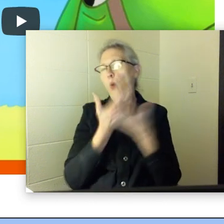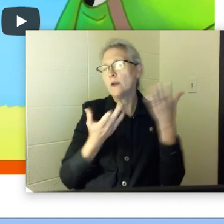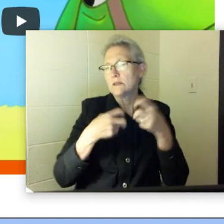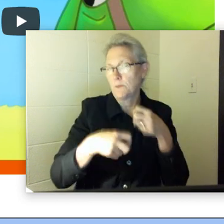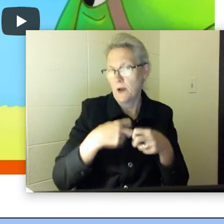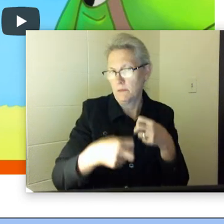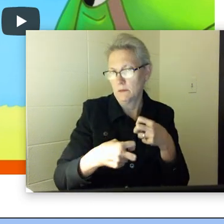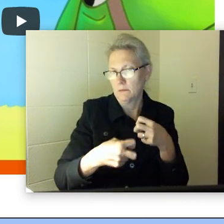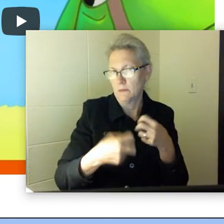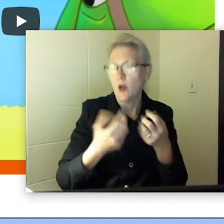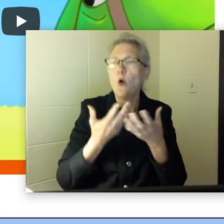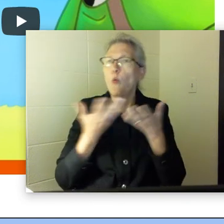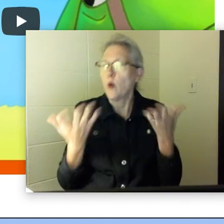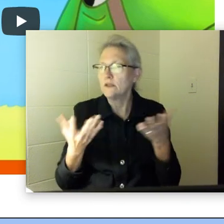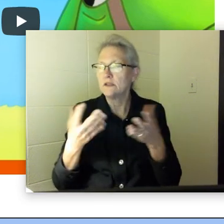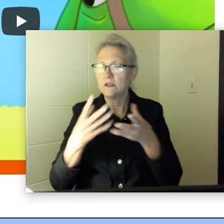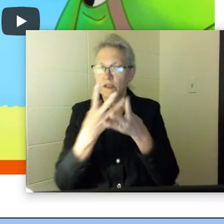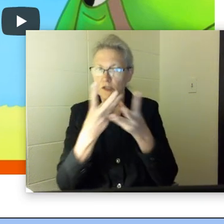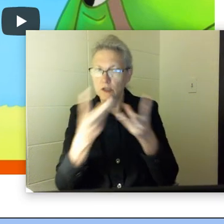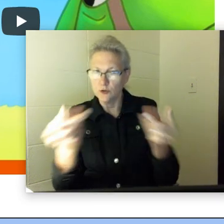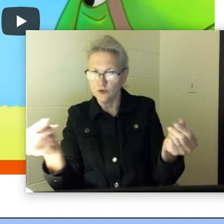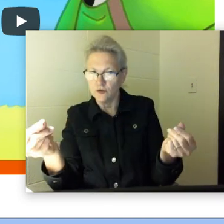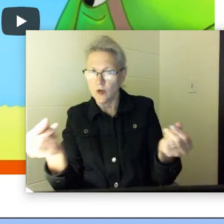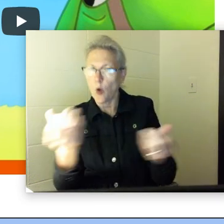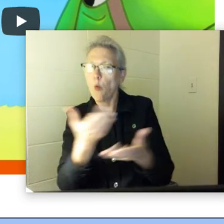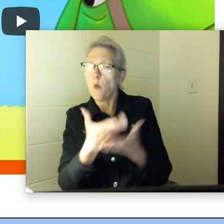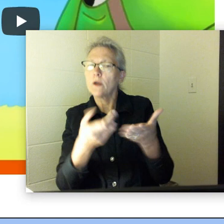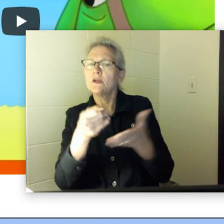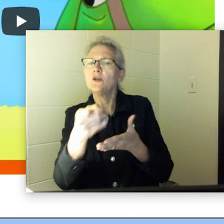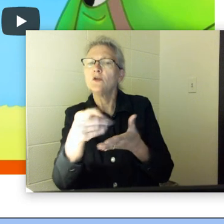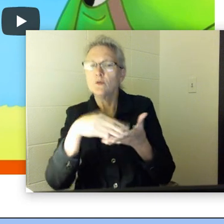what was the solution, and what lesson did you learn?